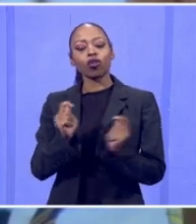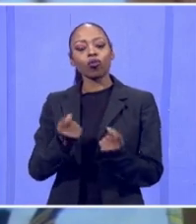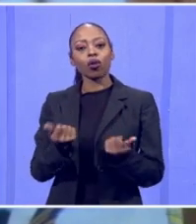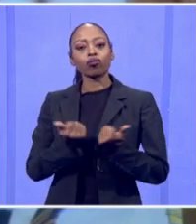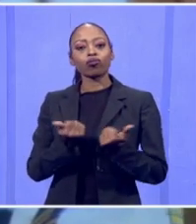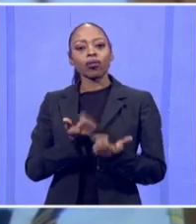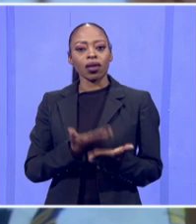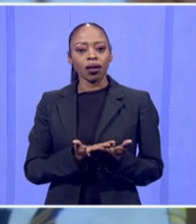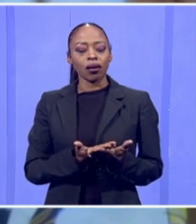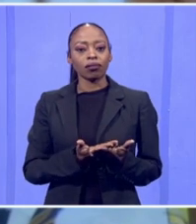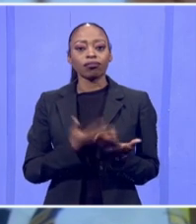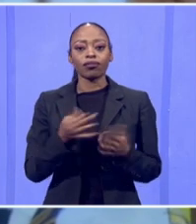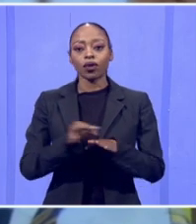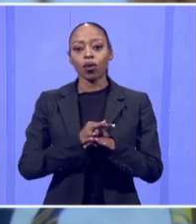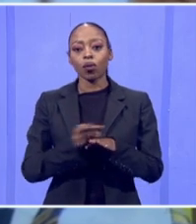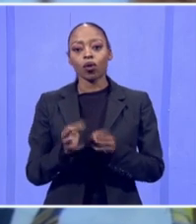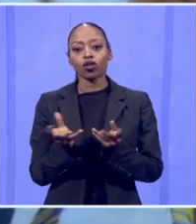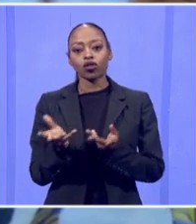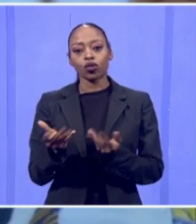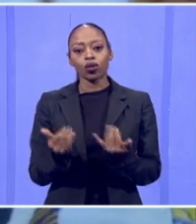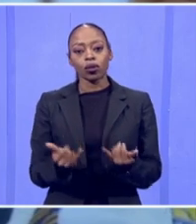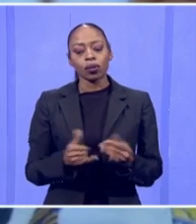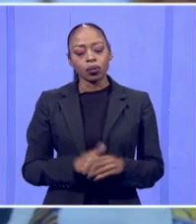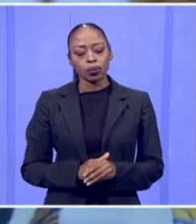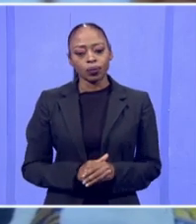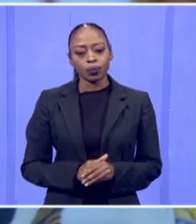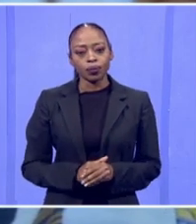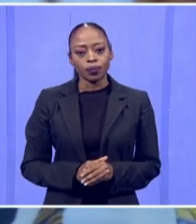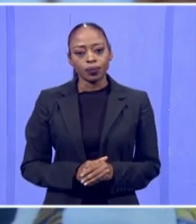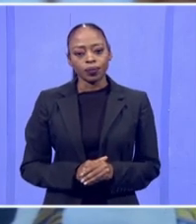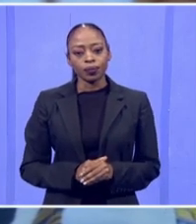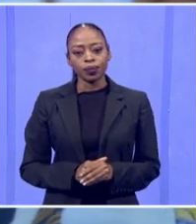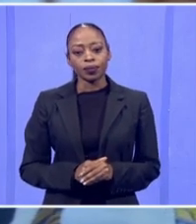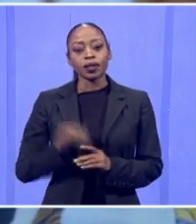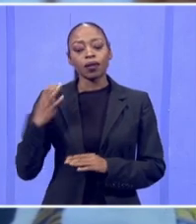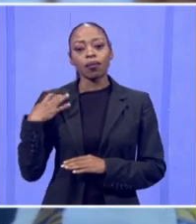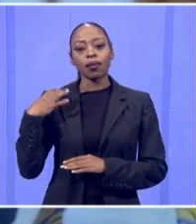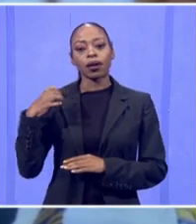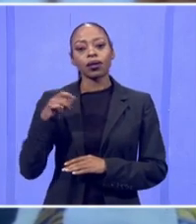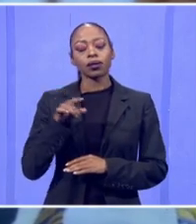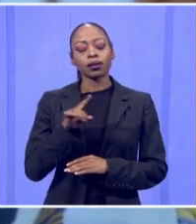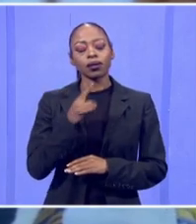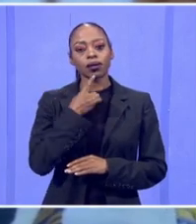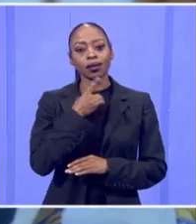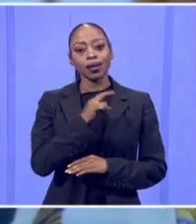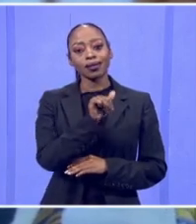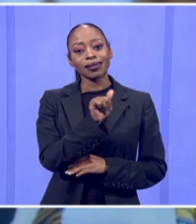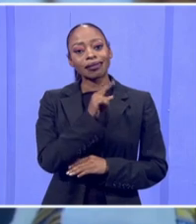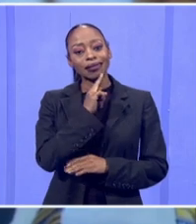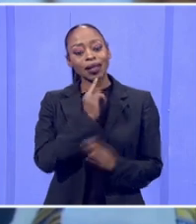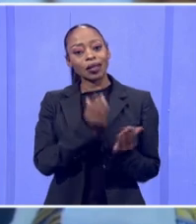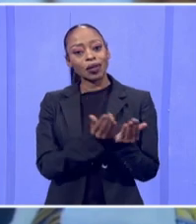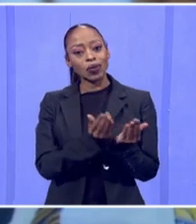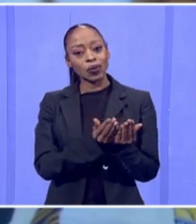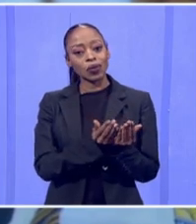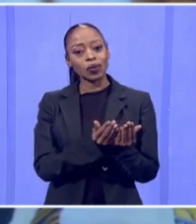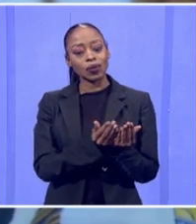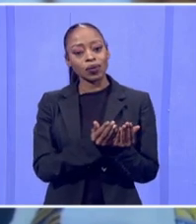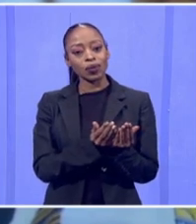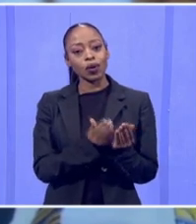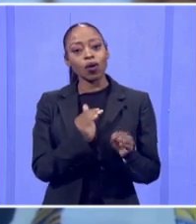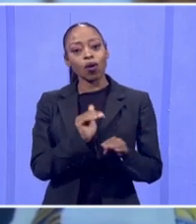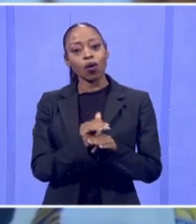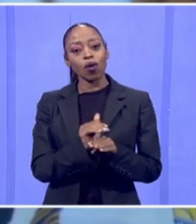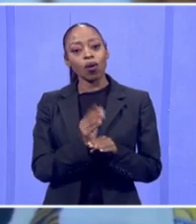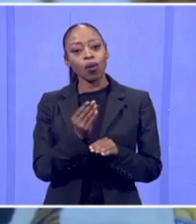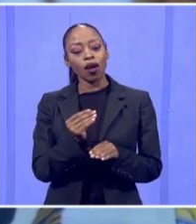forward. So that's the plan that is there at the moment. And the minister was talking about 6,000 schools. We have more than